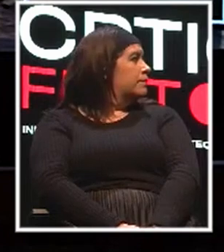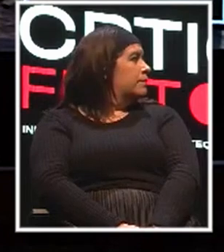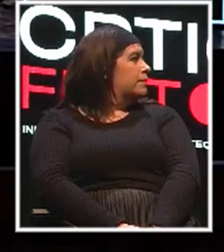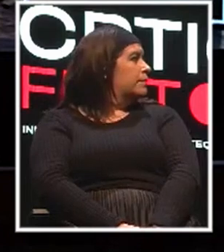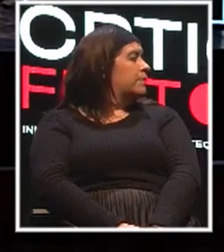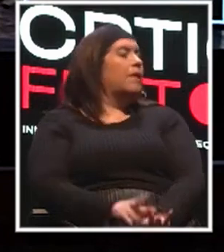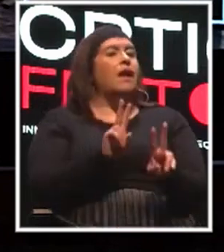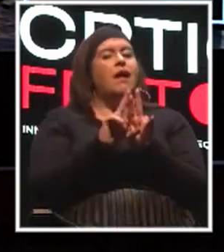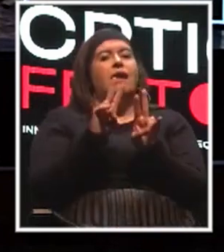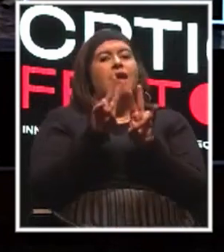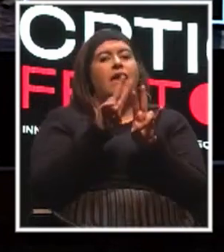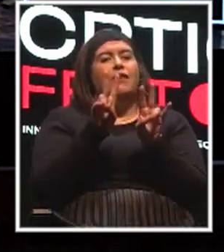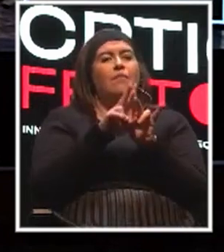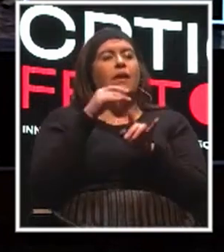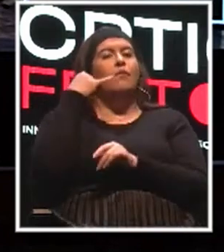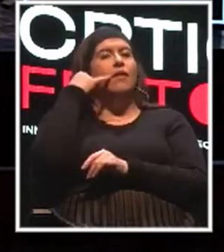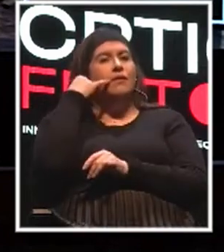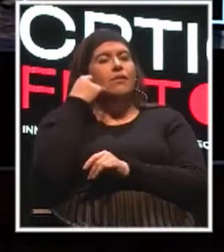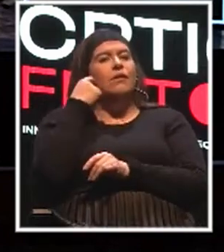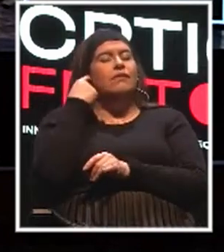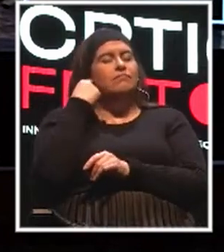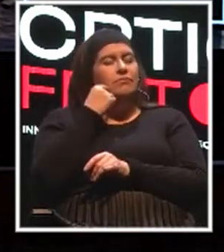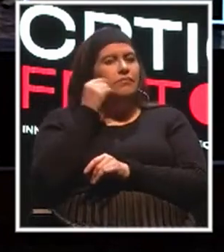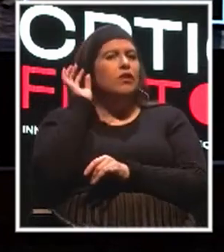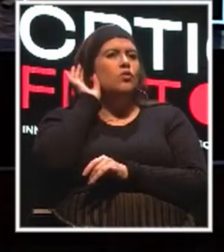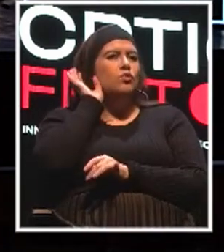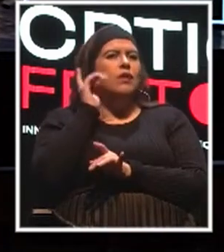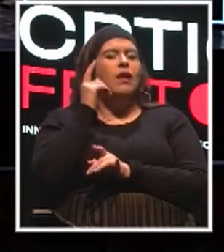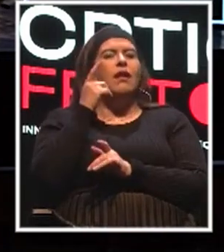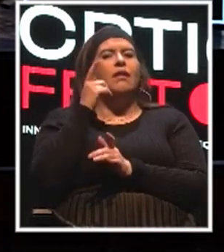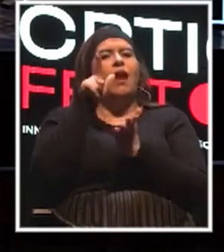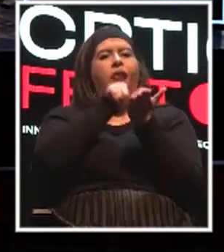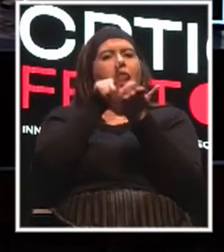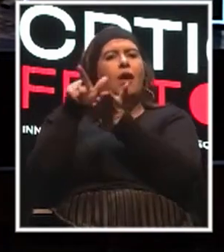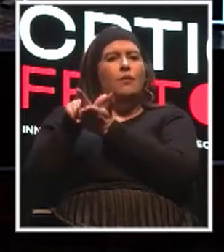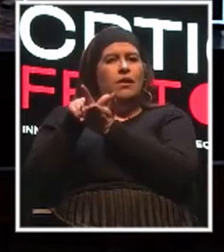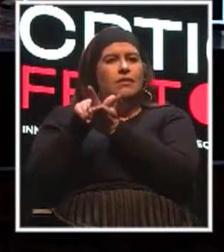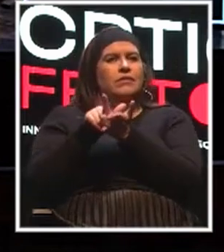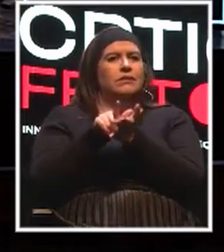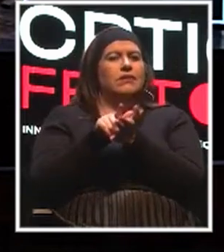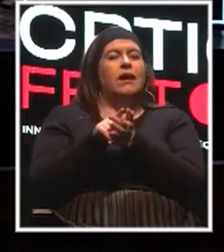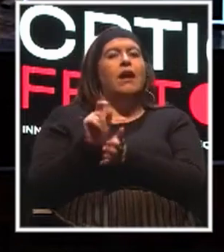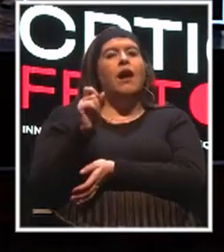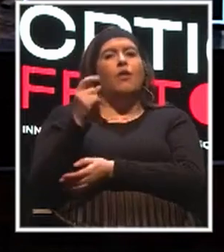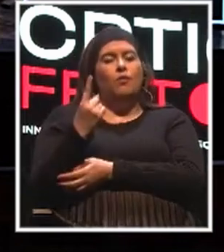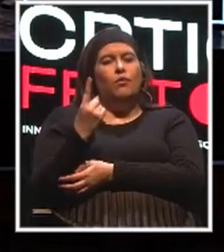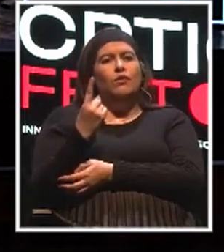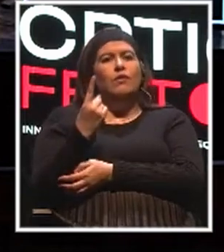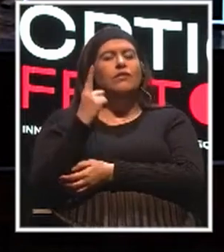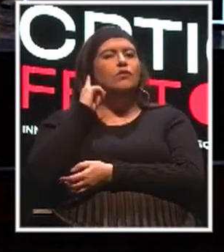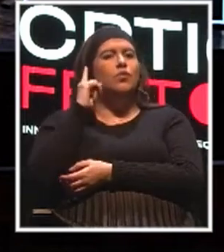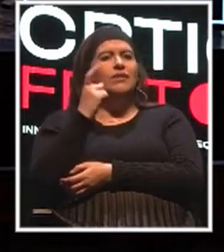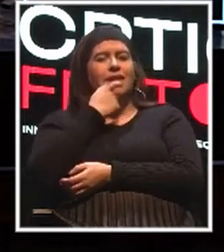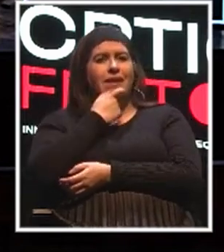Spanish. I don't want to disrespect the language. then if you want to, you can just raise the volume. Okay, the cool. volume